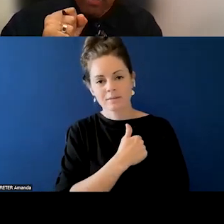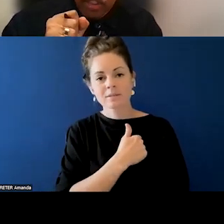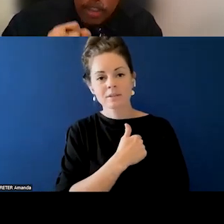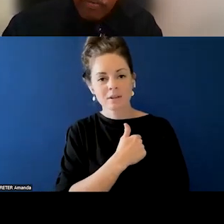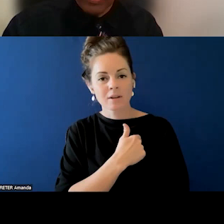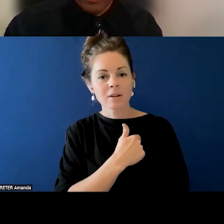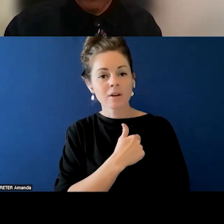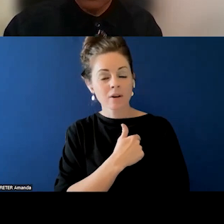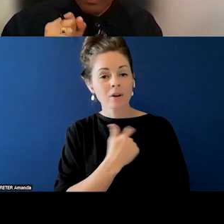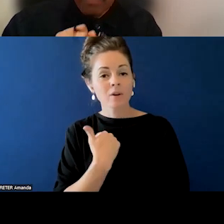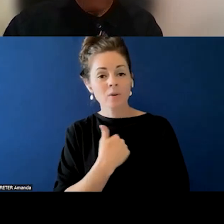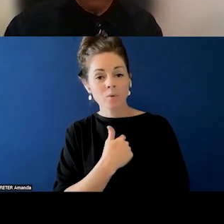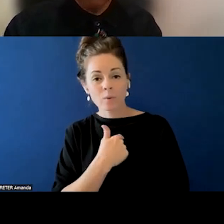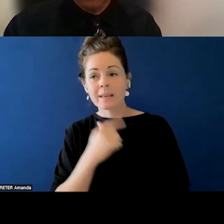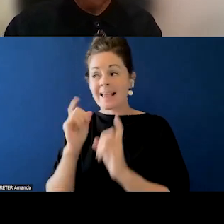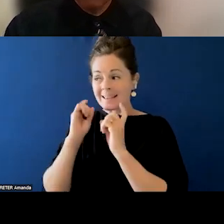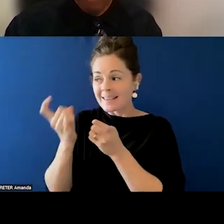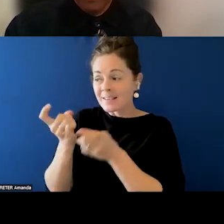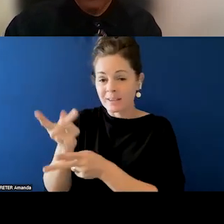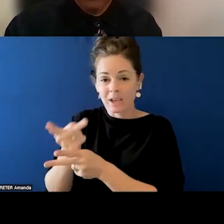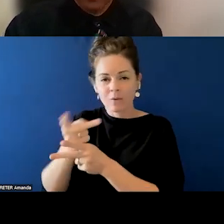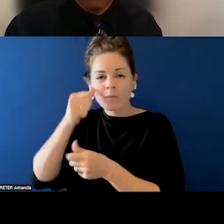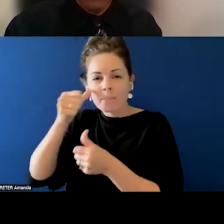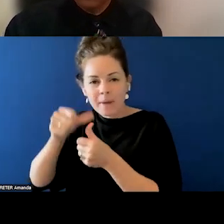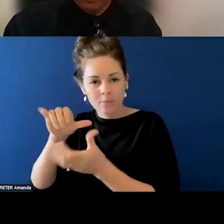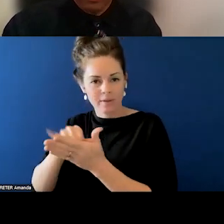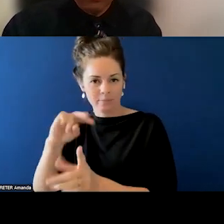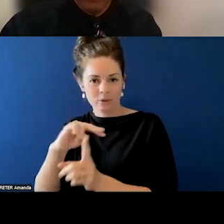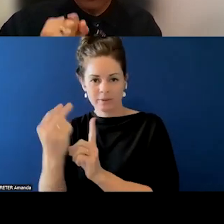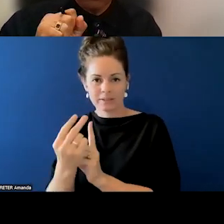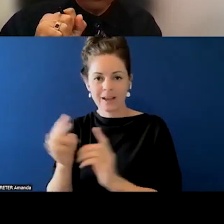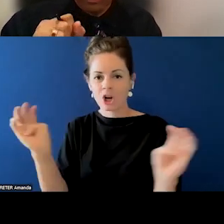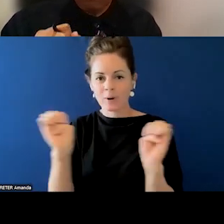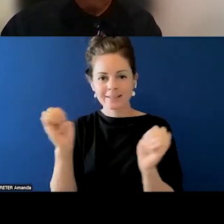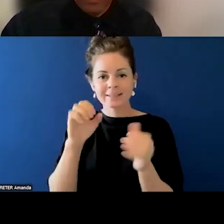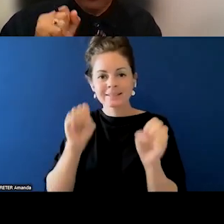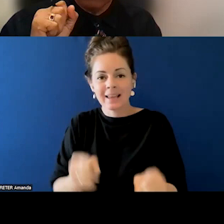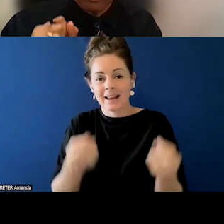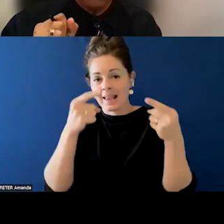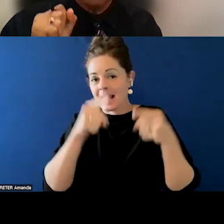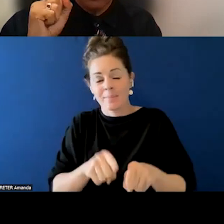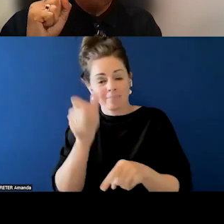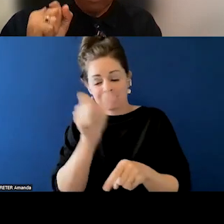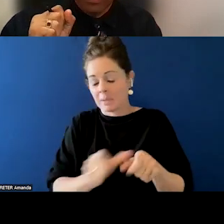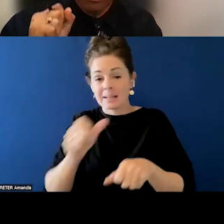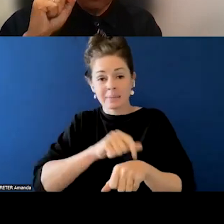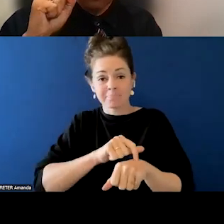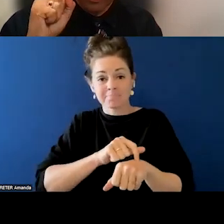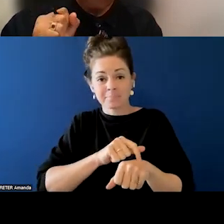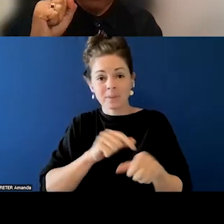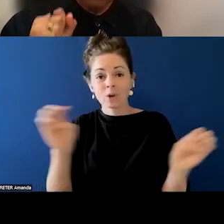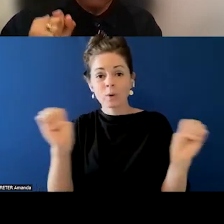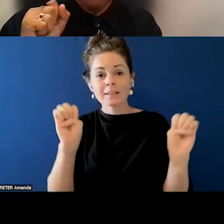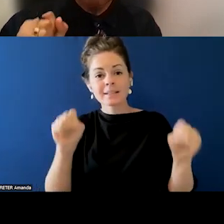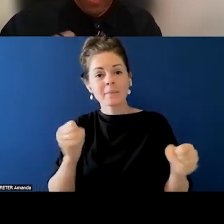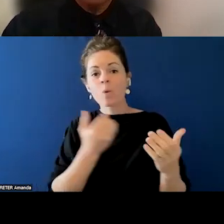we deliver care, keep that perspective in mind, that a crisis can occur, and also to keep in mind that a crisis can be